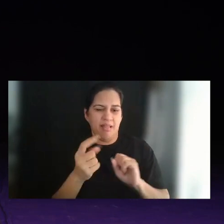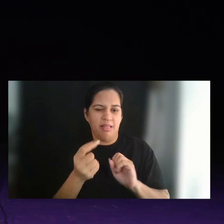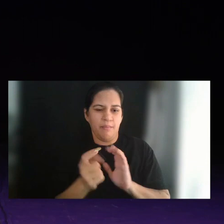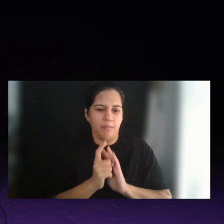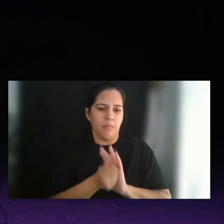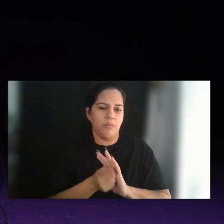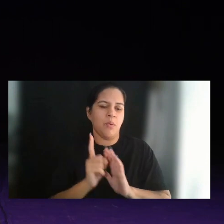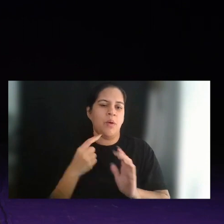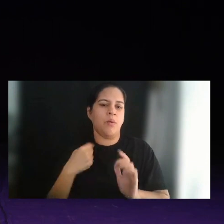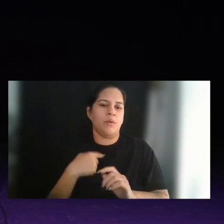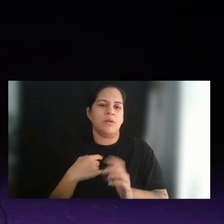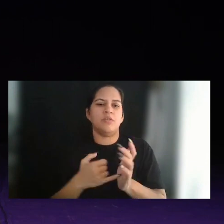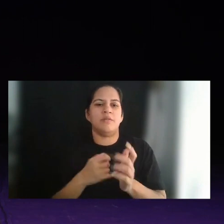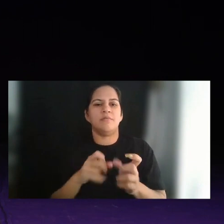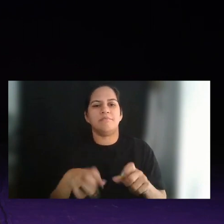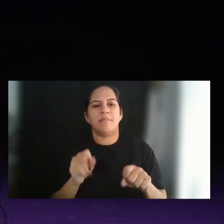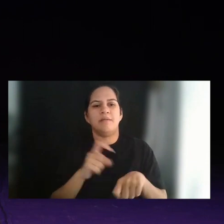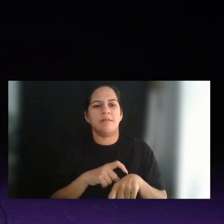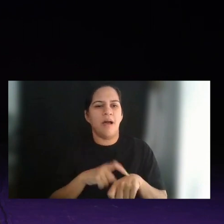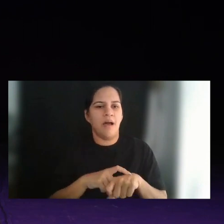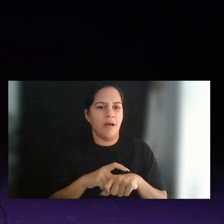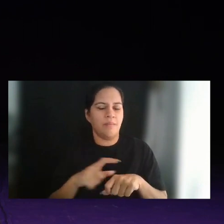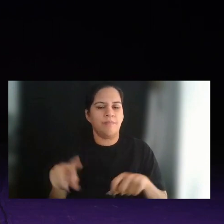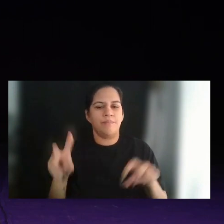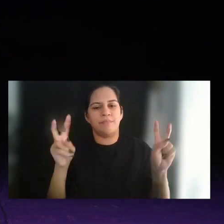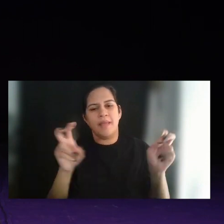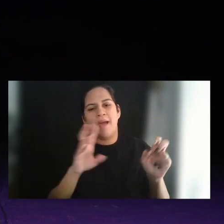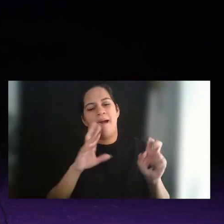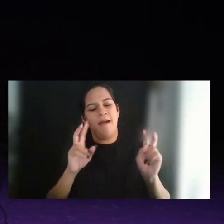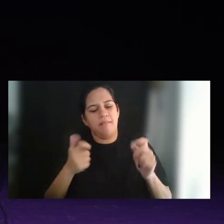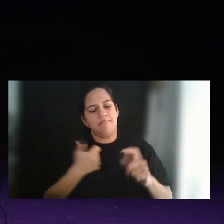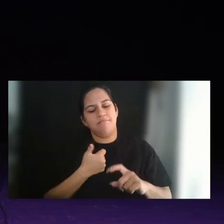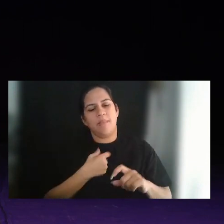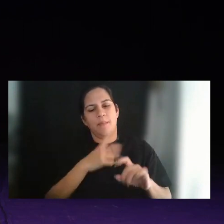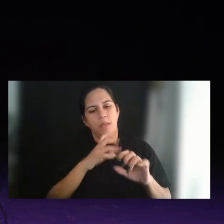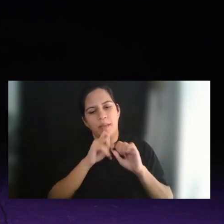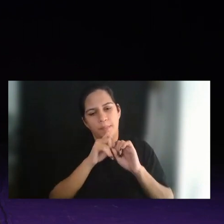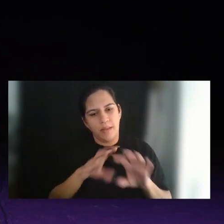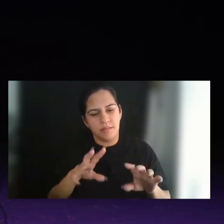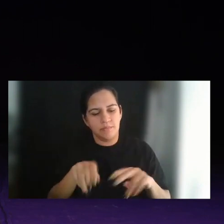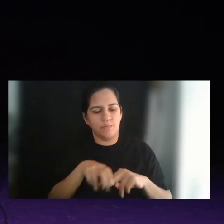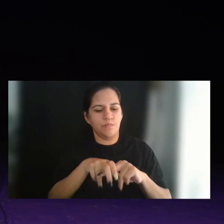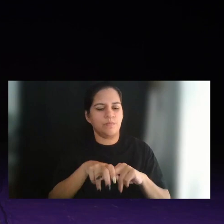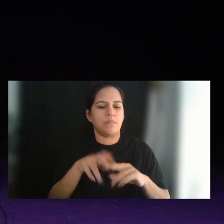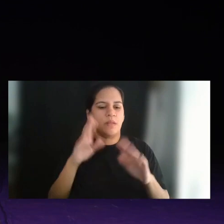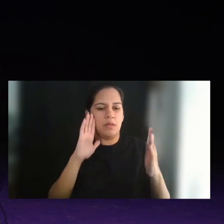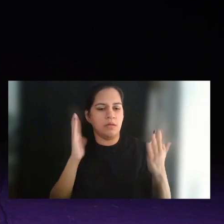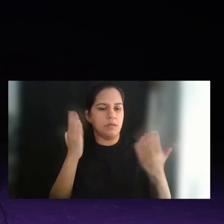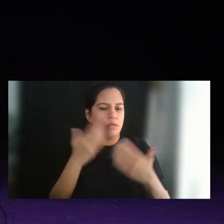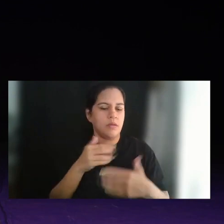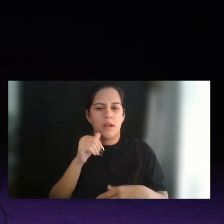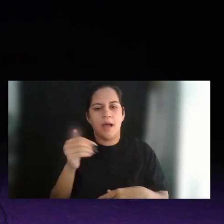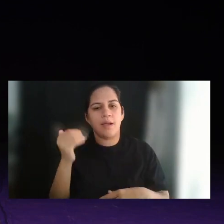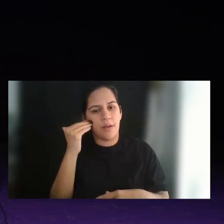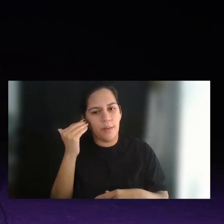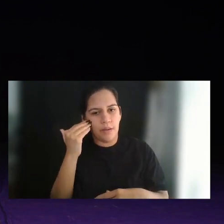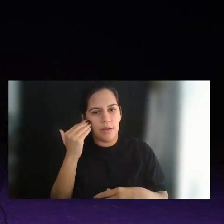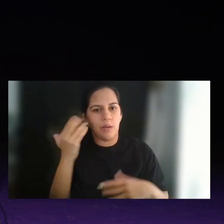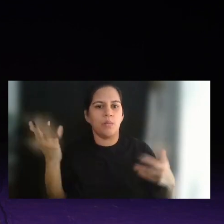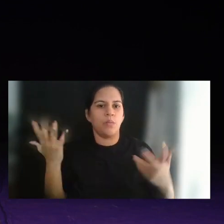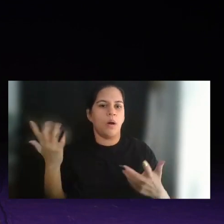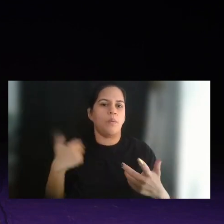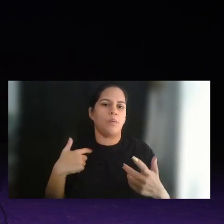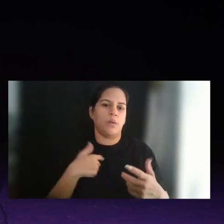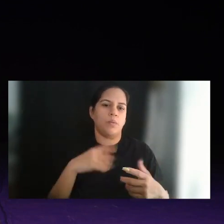little time as the blessing, just sitting in the dark, not knowing what we're going to see or